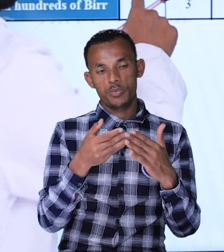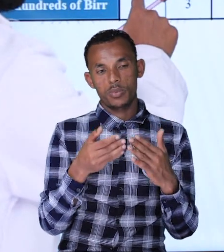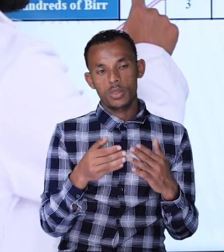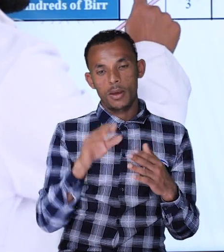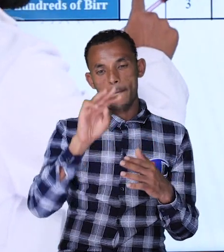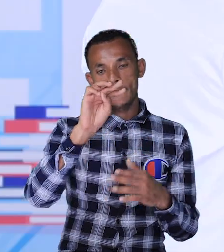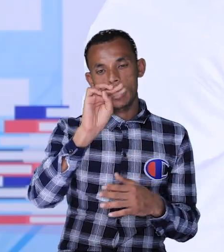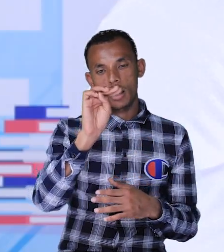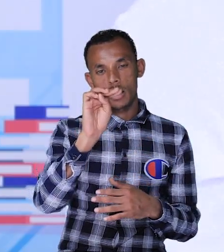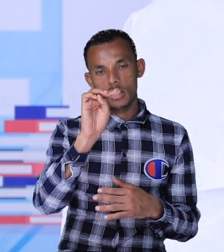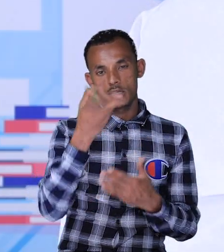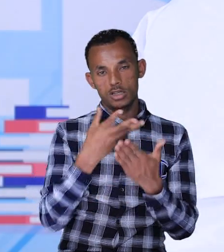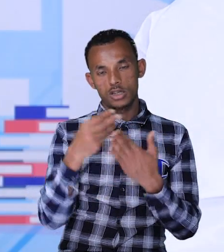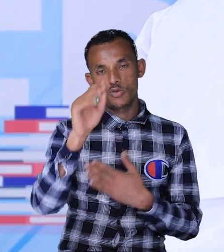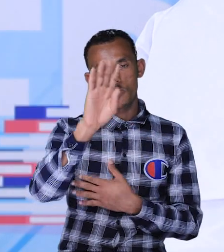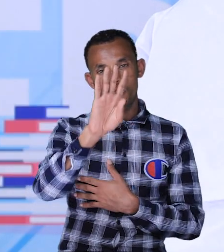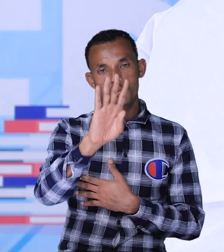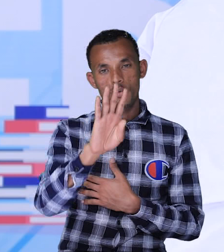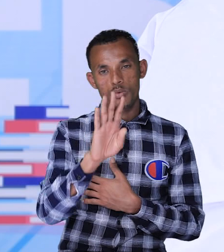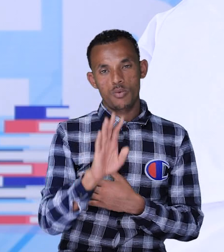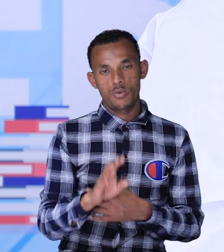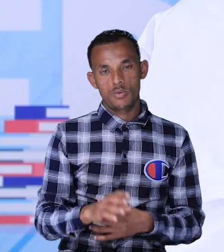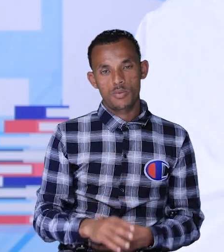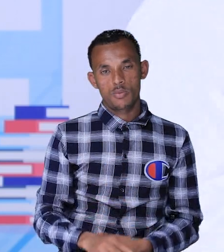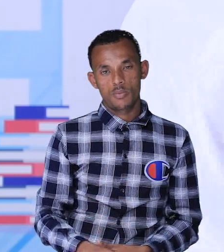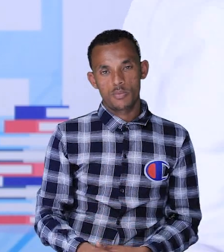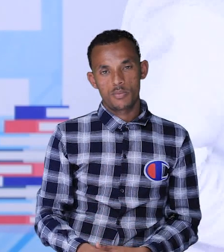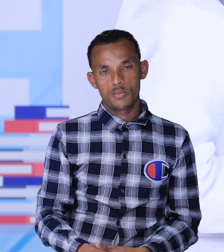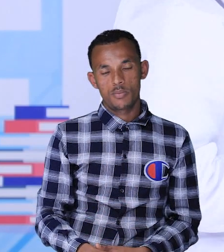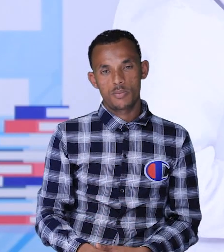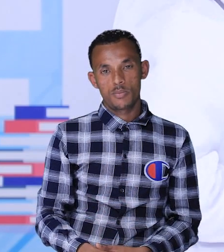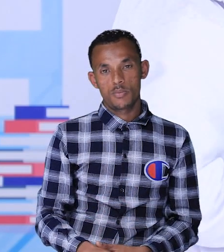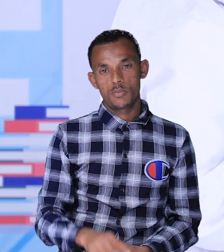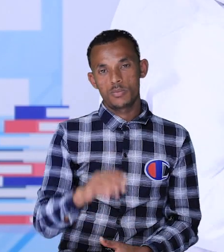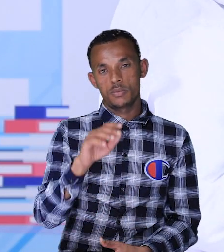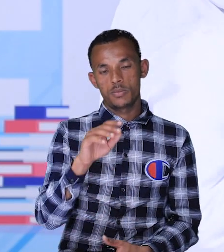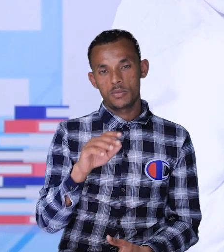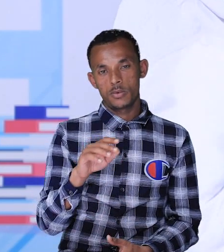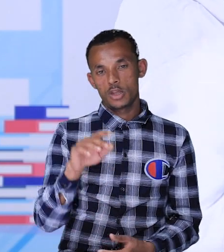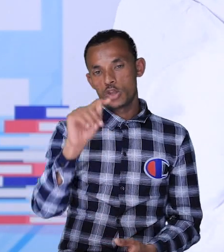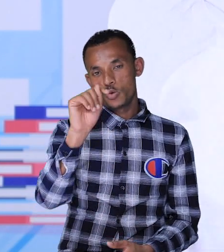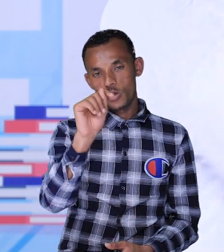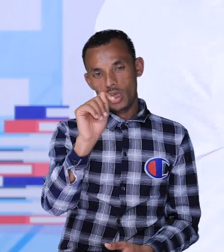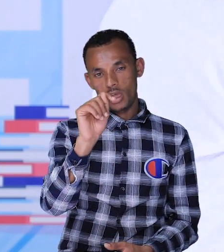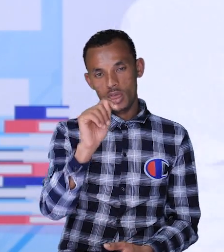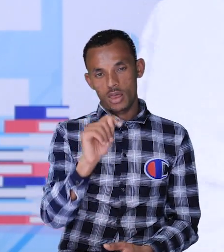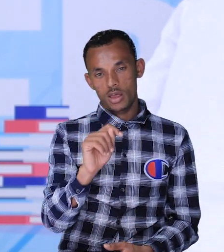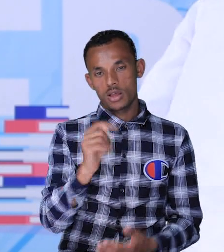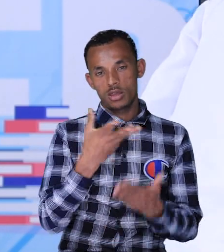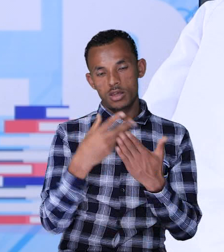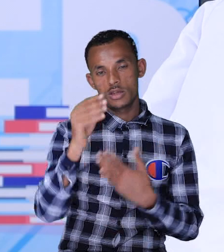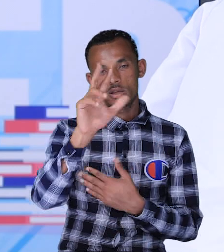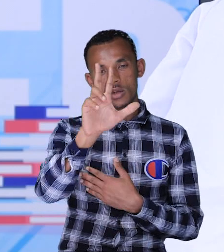Monday, the sales is 4. On Monday, sales is 4. You put this point. On Tuesday, the sales is